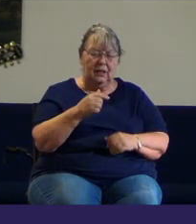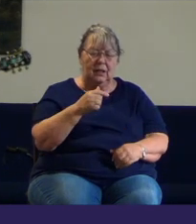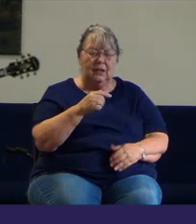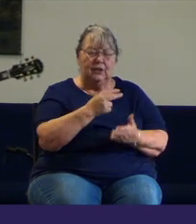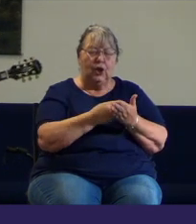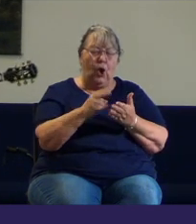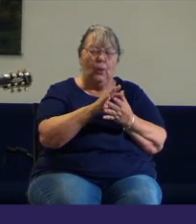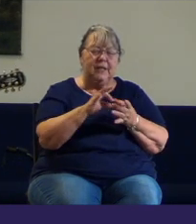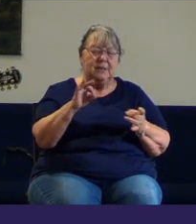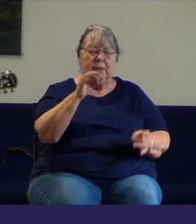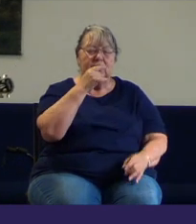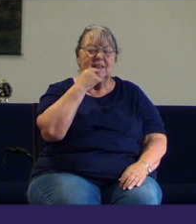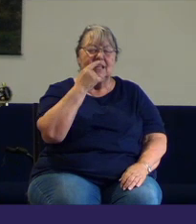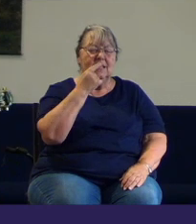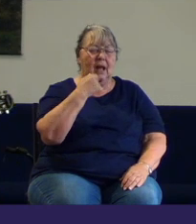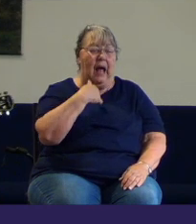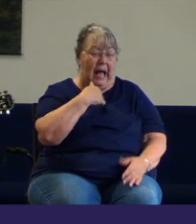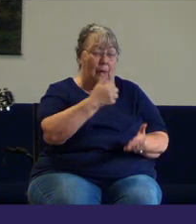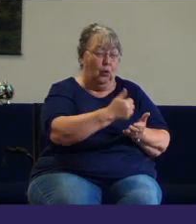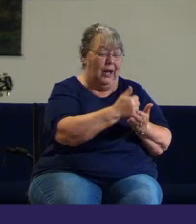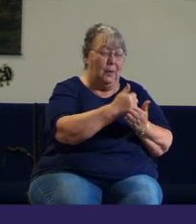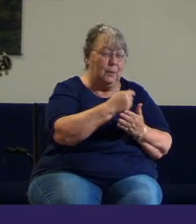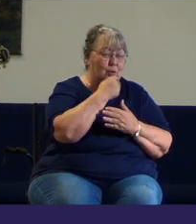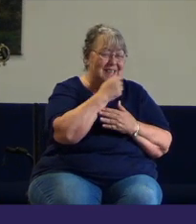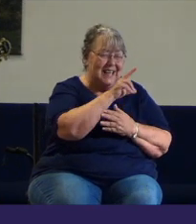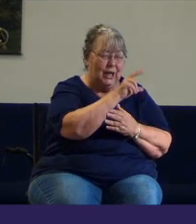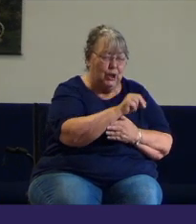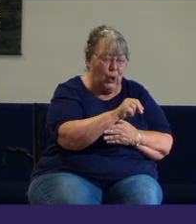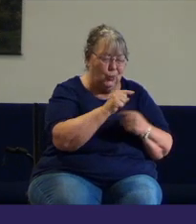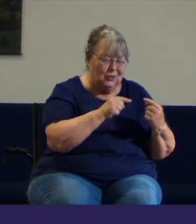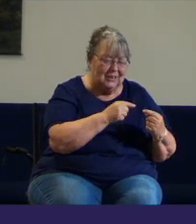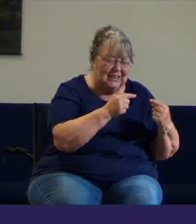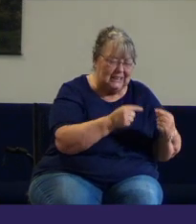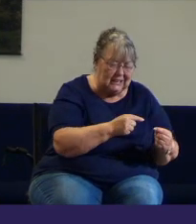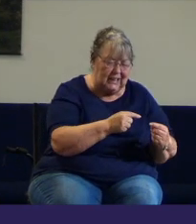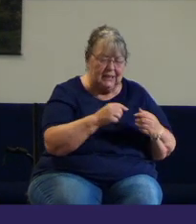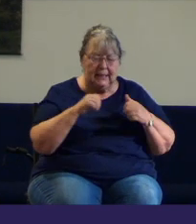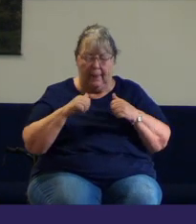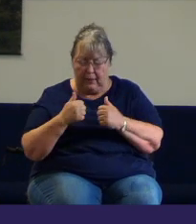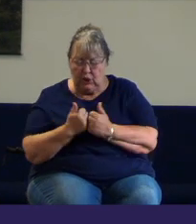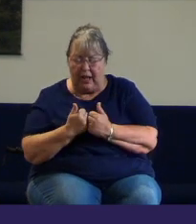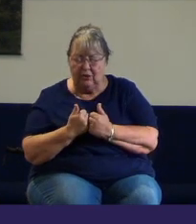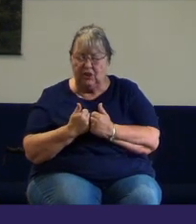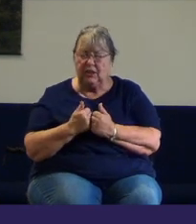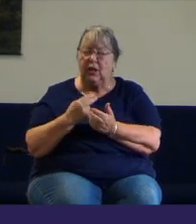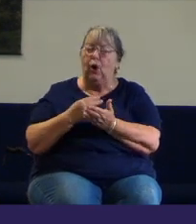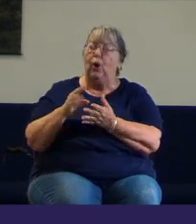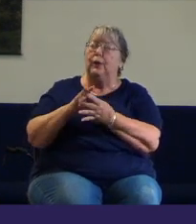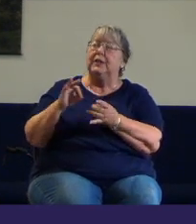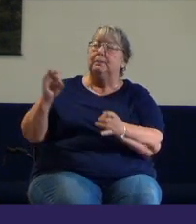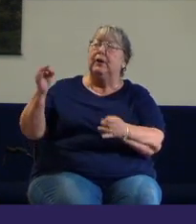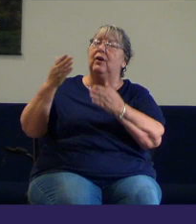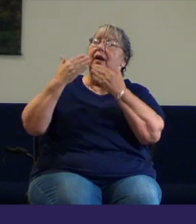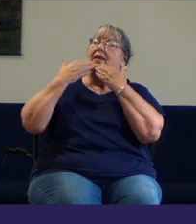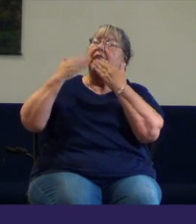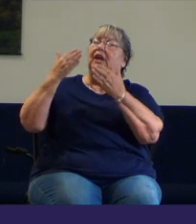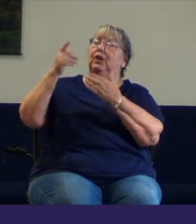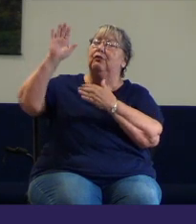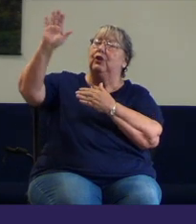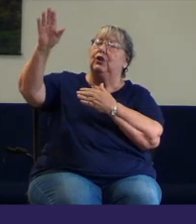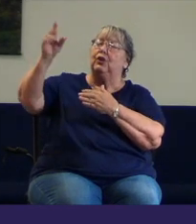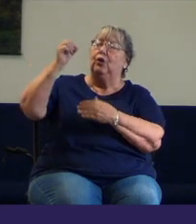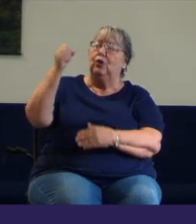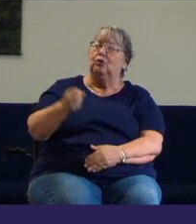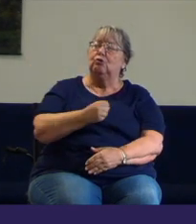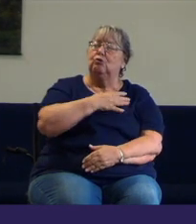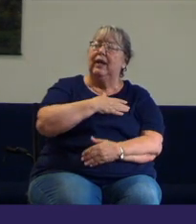the challenges. Just keep your eyes on me. Holy Spirit, we thank you and praise you for your grace and love.